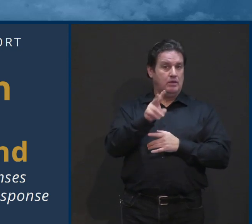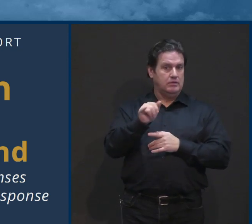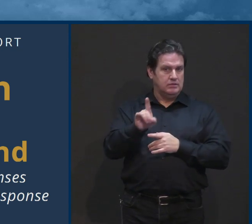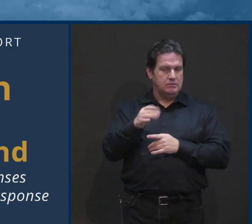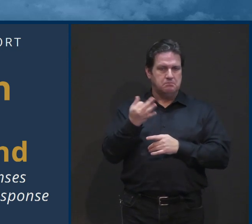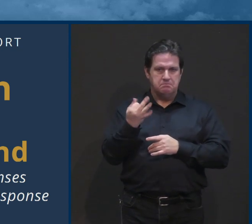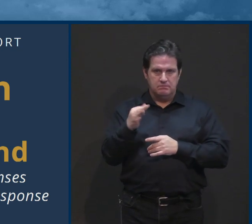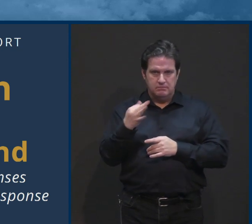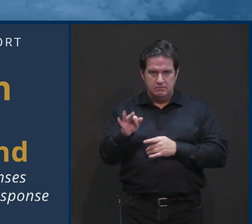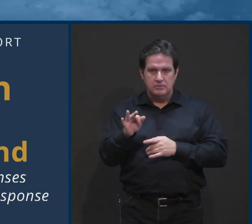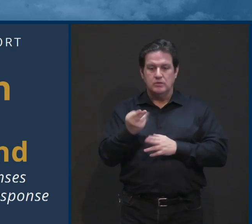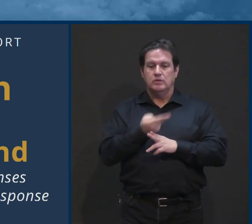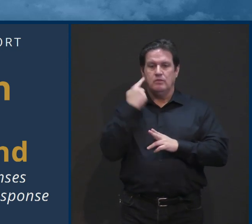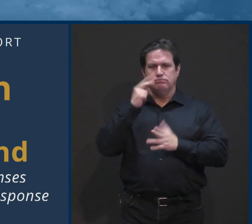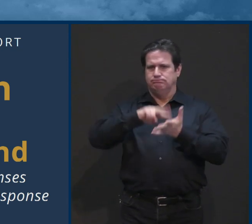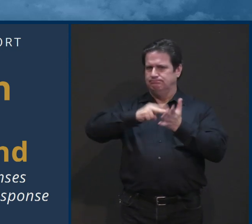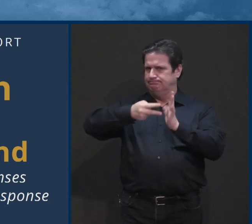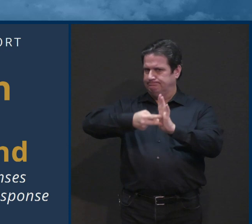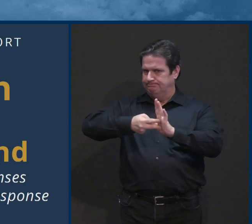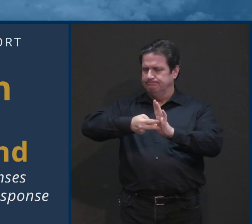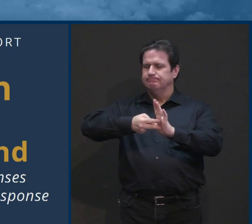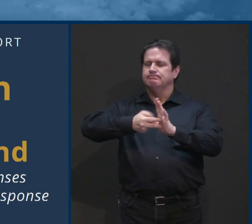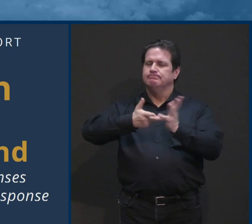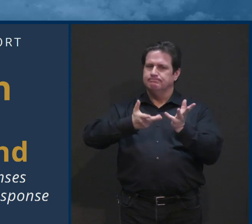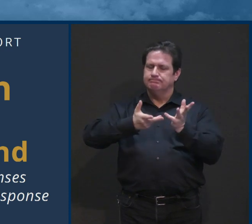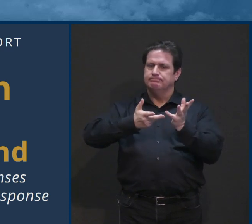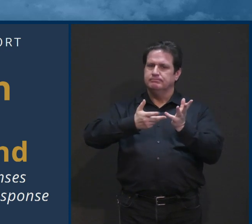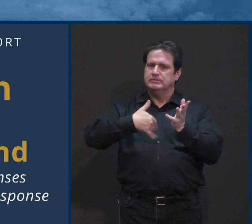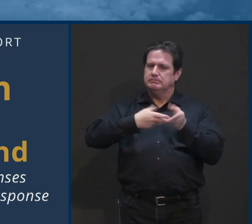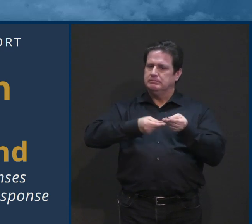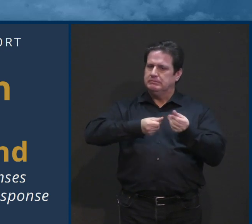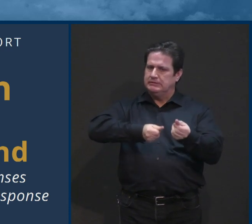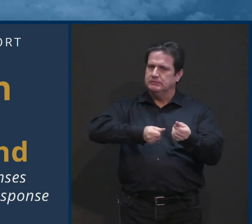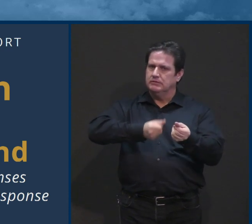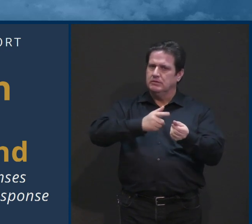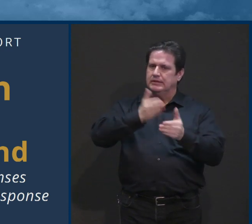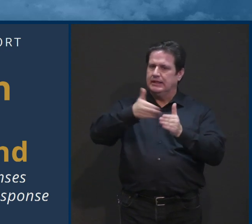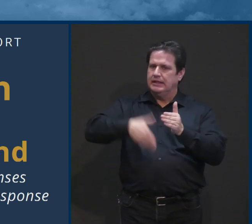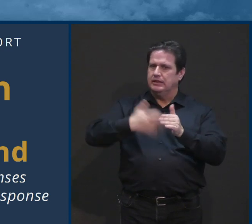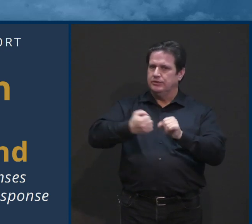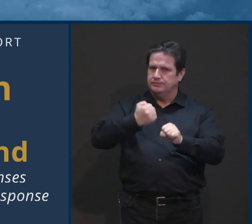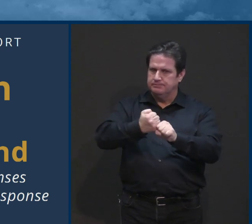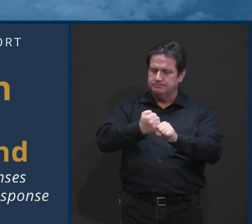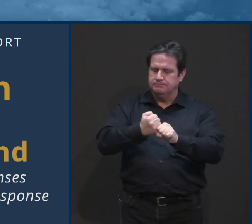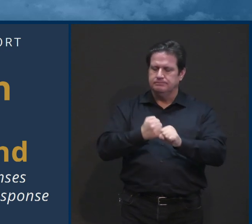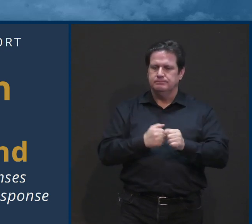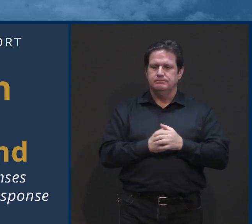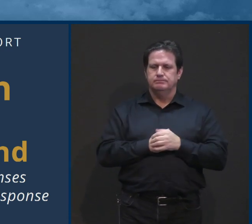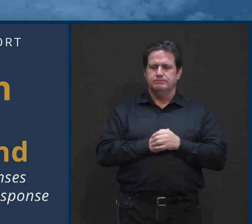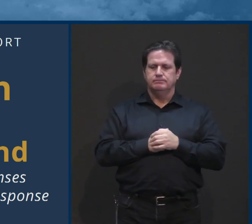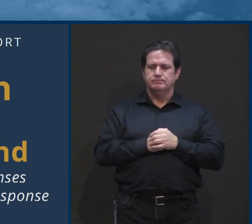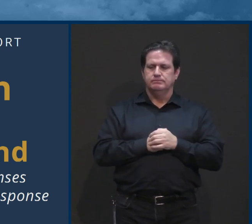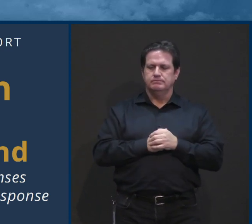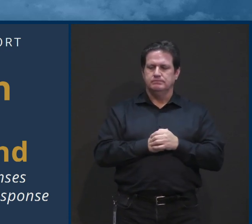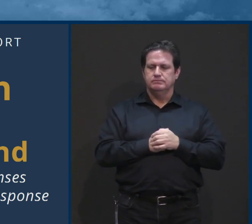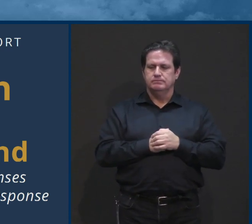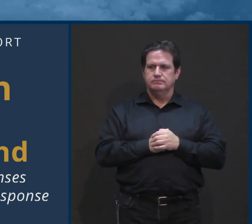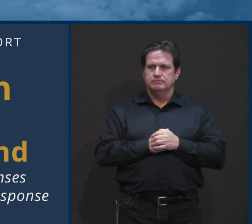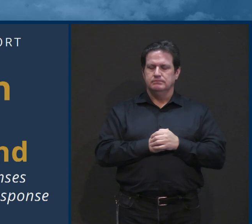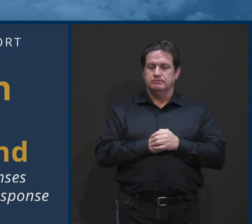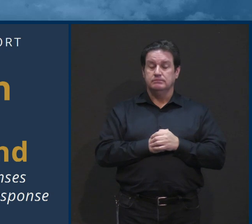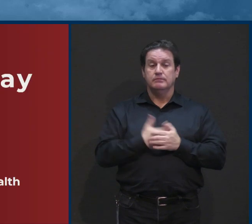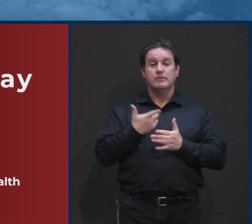COVID-19, have to be used for those purposes and have to be spent by the end of the year. I understand